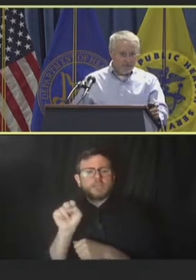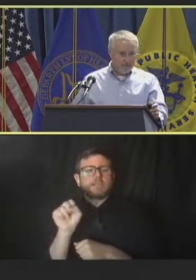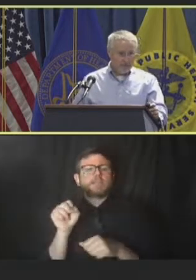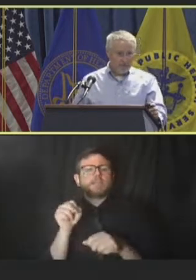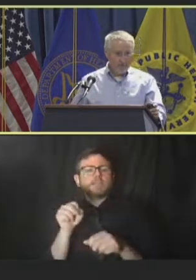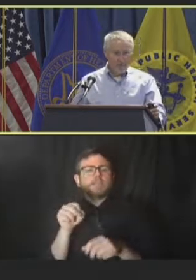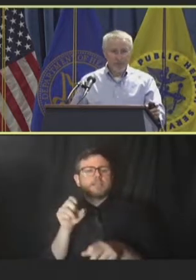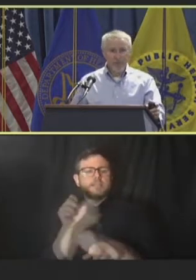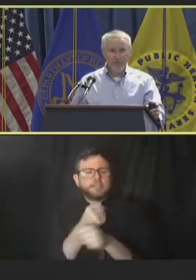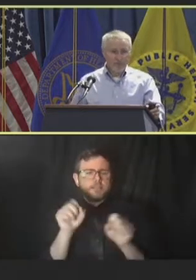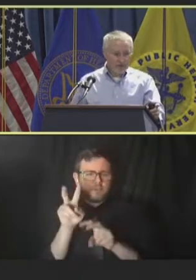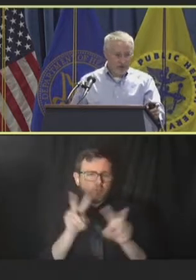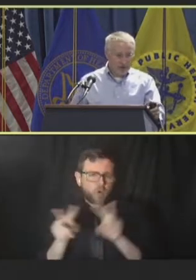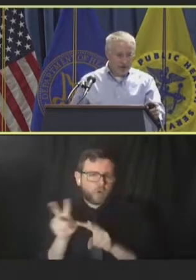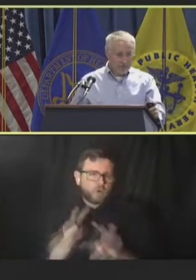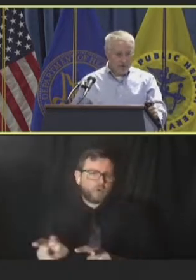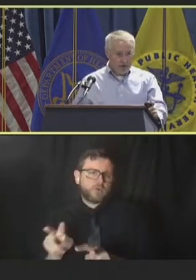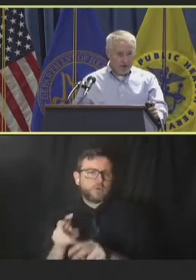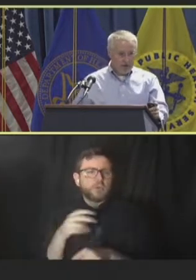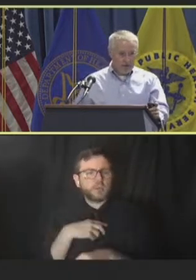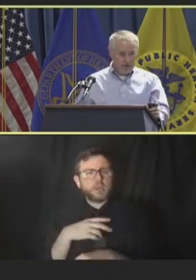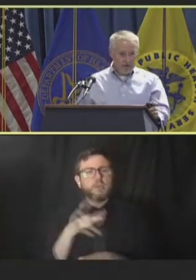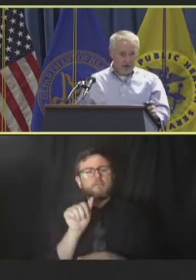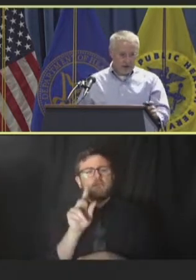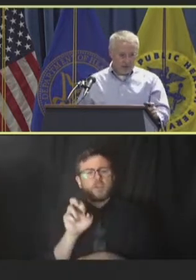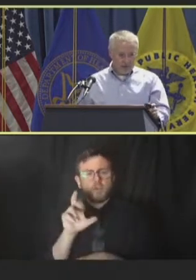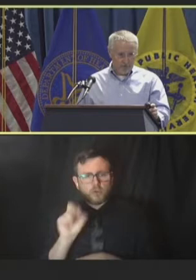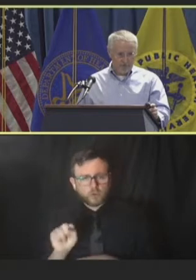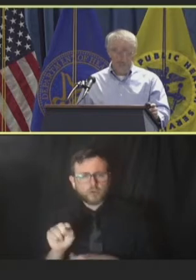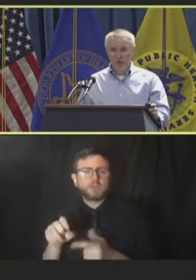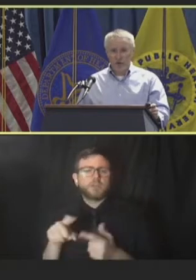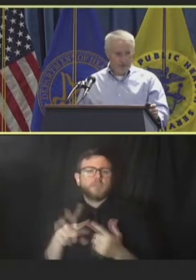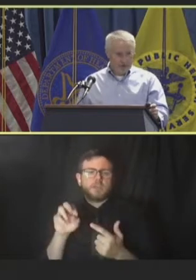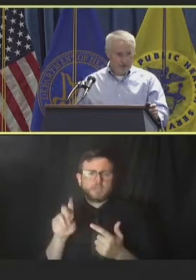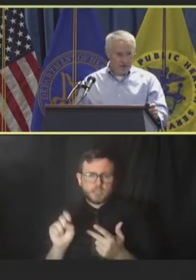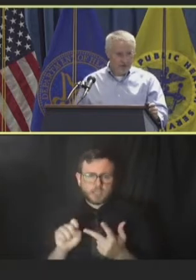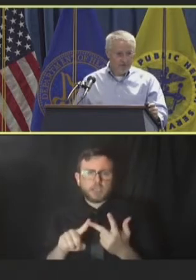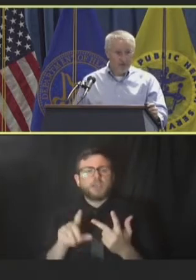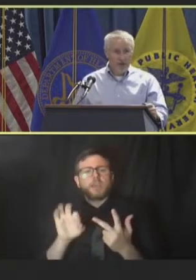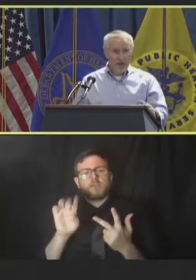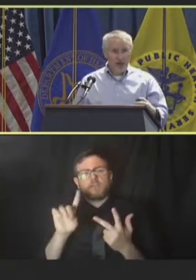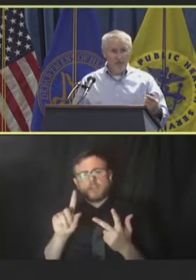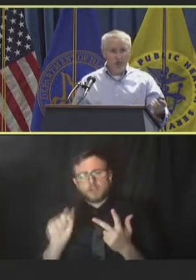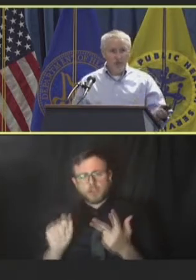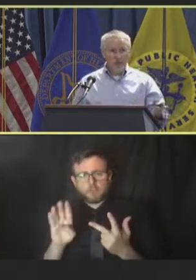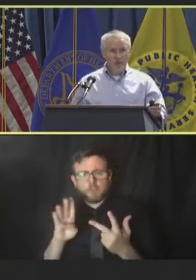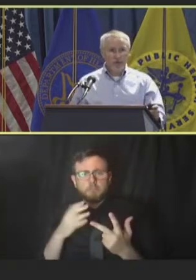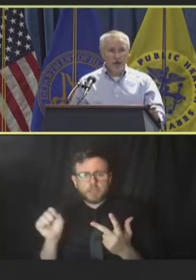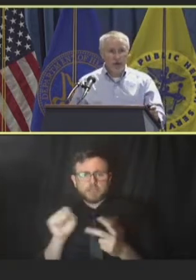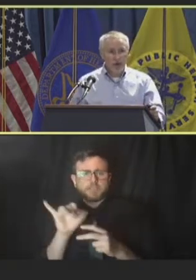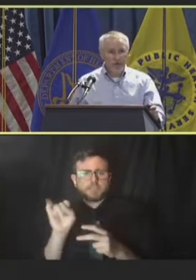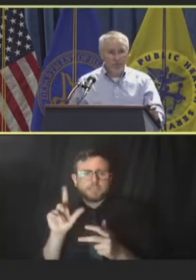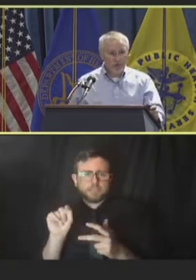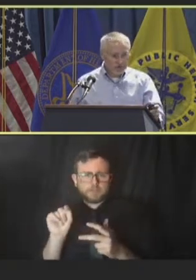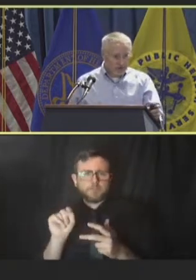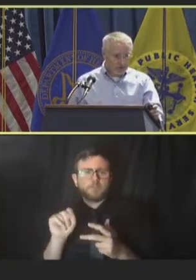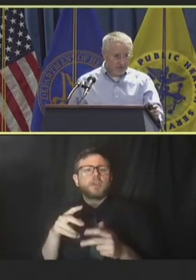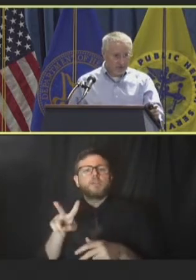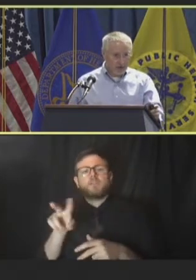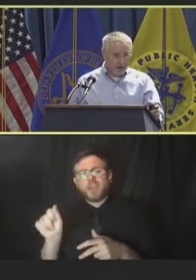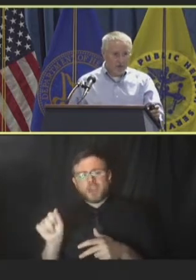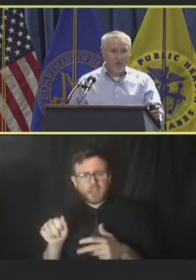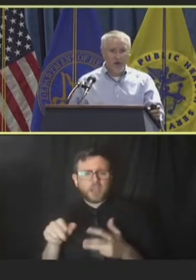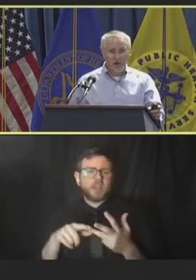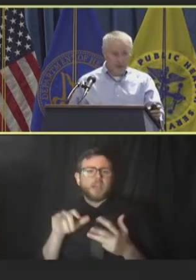BEST system, the VA, the Indian Health Service, and the Department of Defense, as well as having presentations